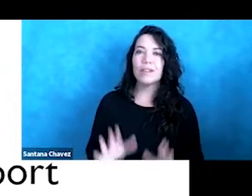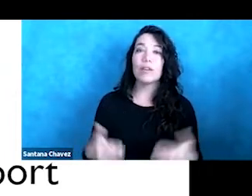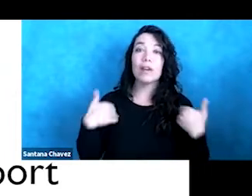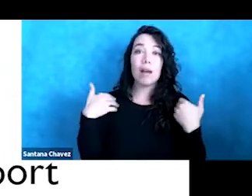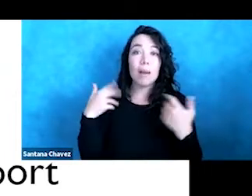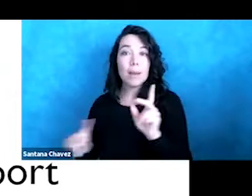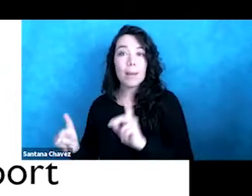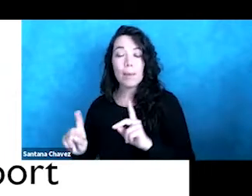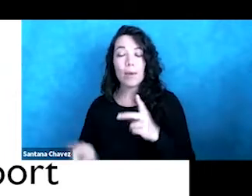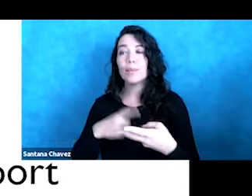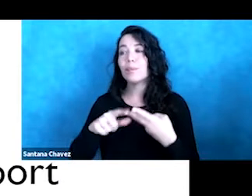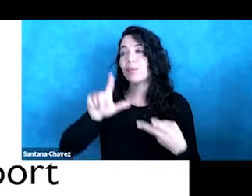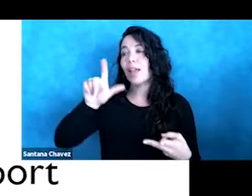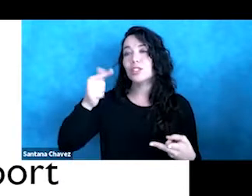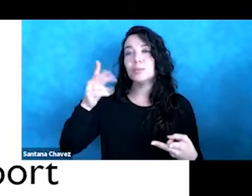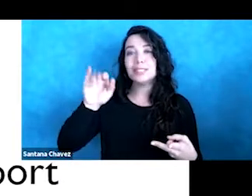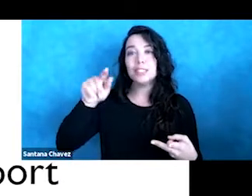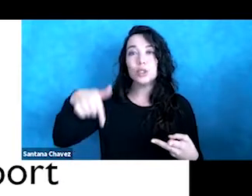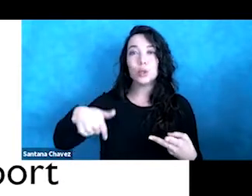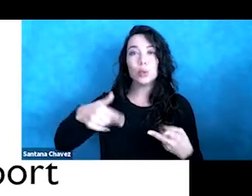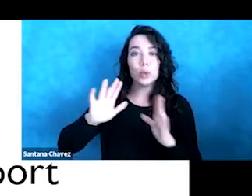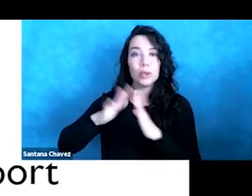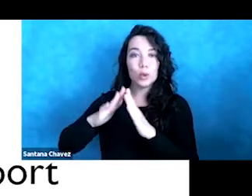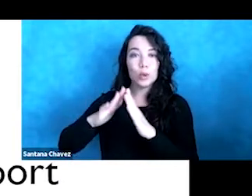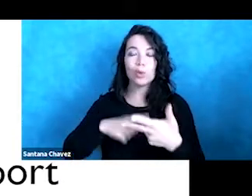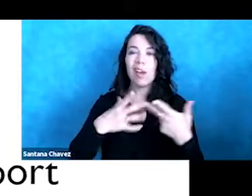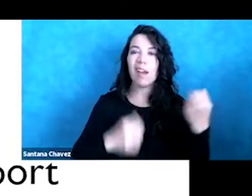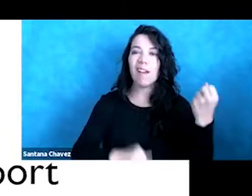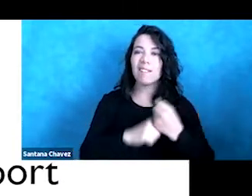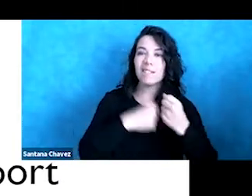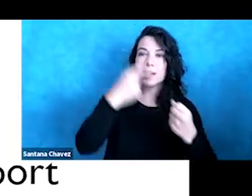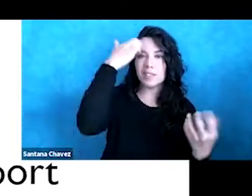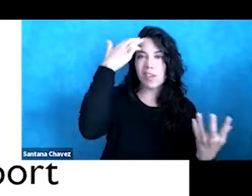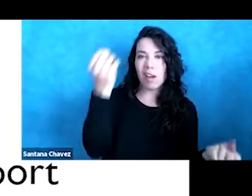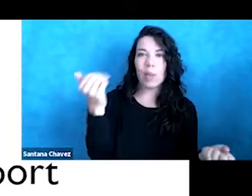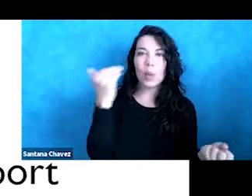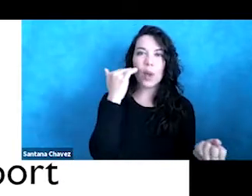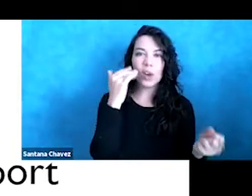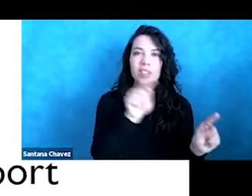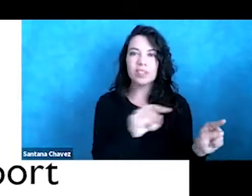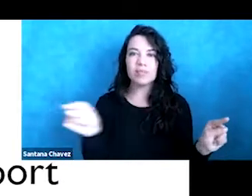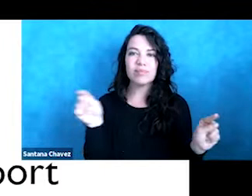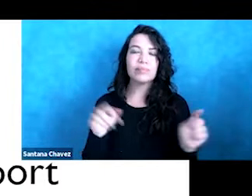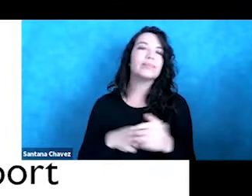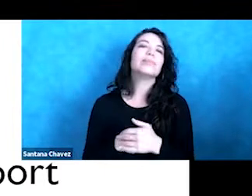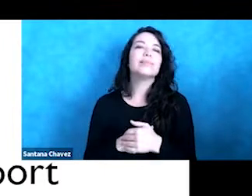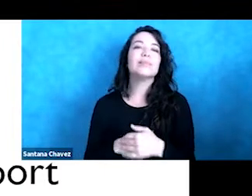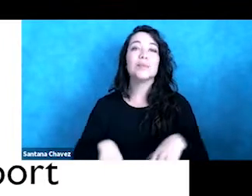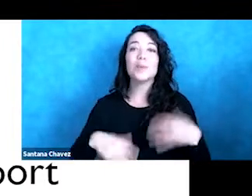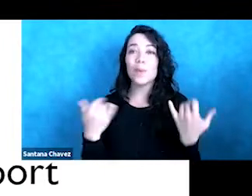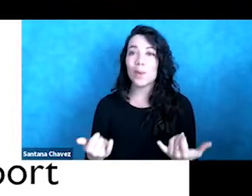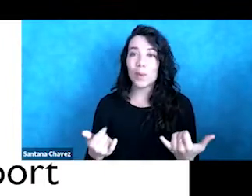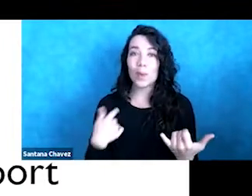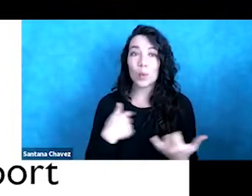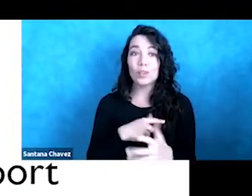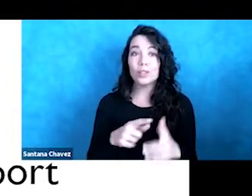community and is an advocate for mental health awareness. And as we begin today, we would like to share a special message from